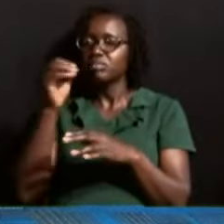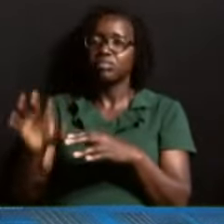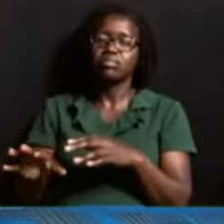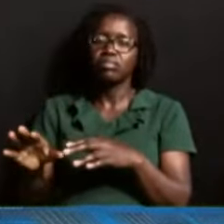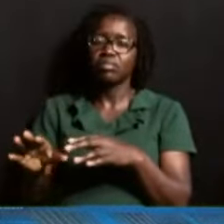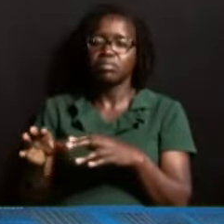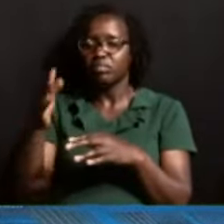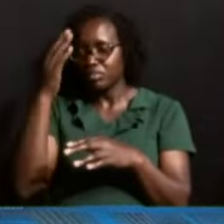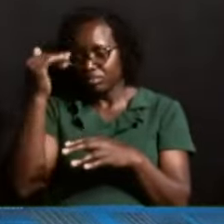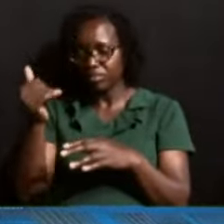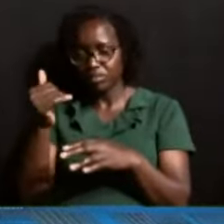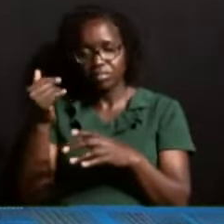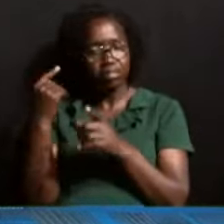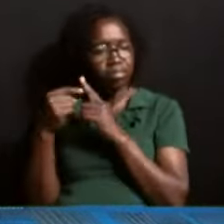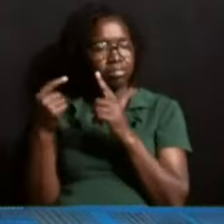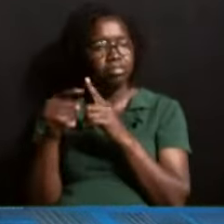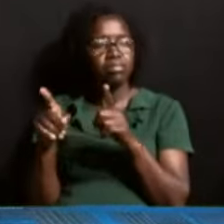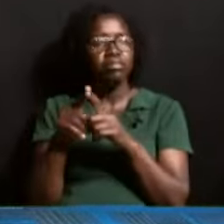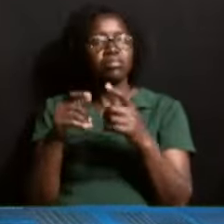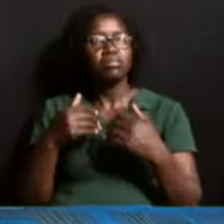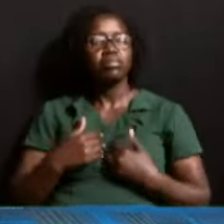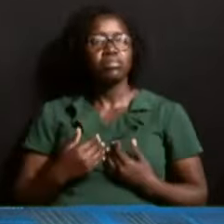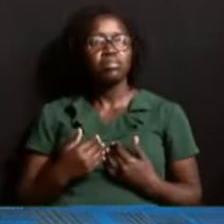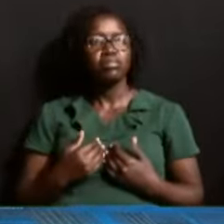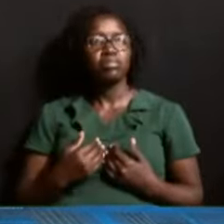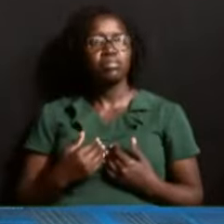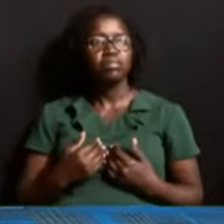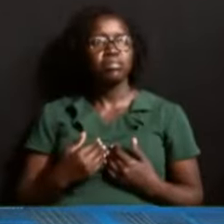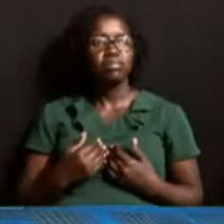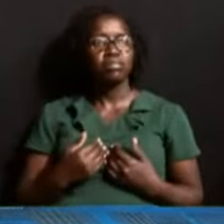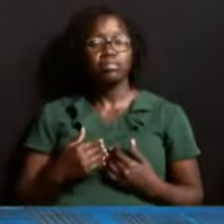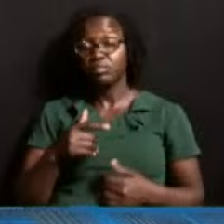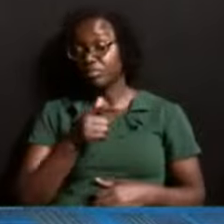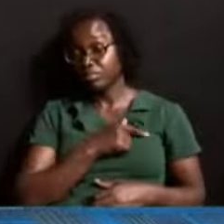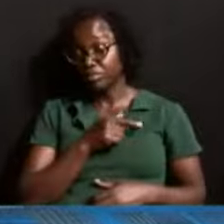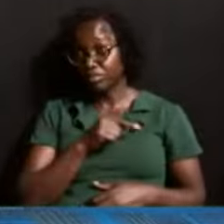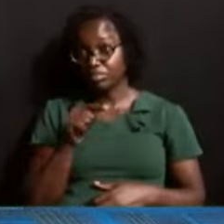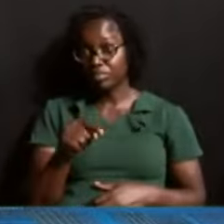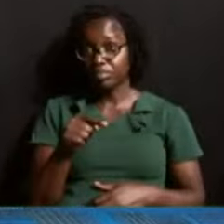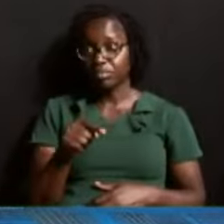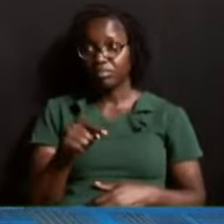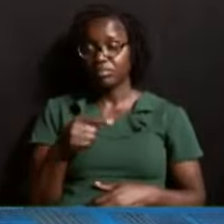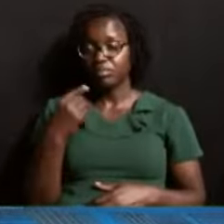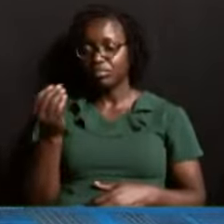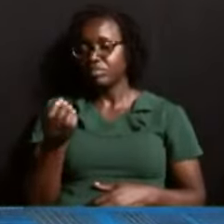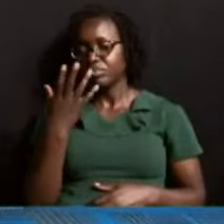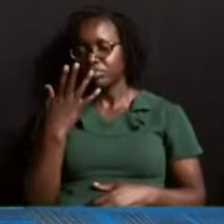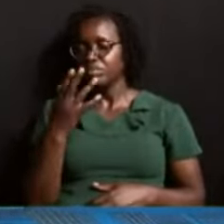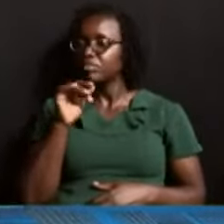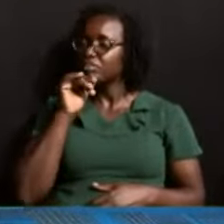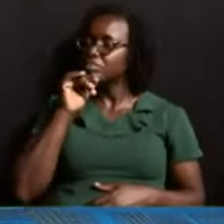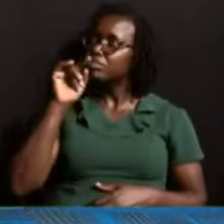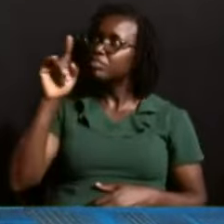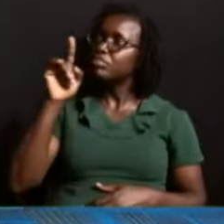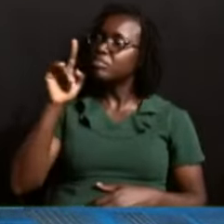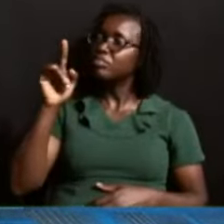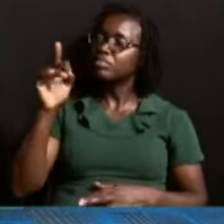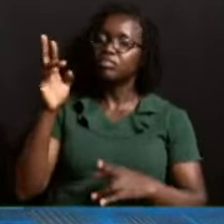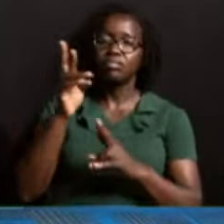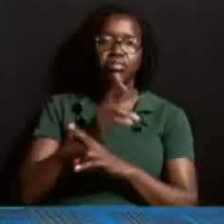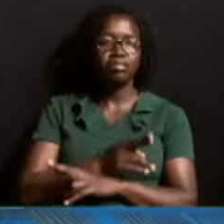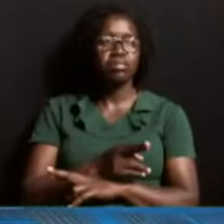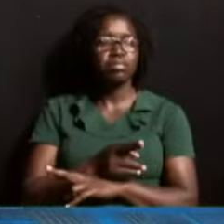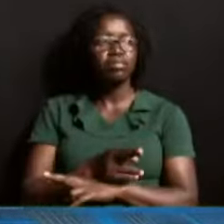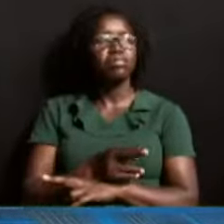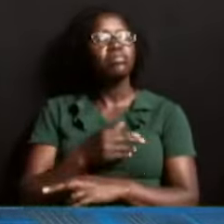he has been through our experience. I love this. It's so beautiful. He rested. He